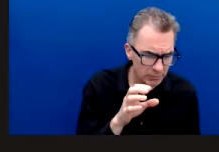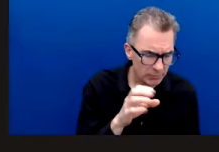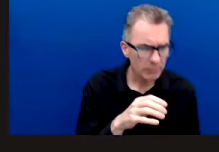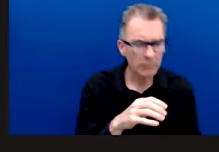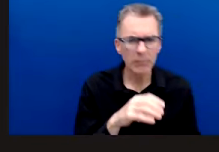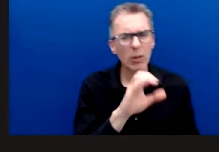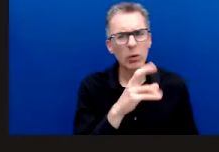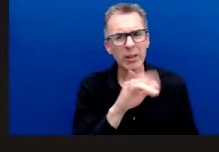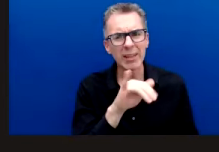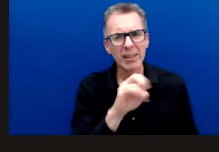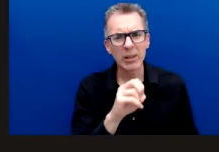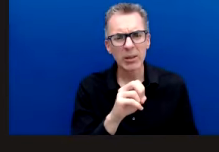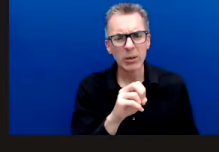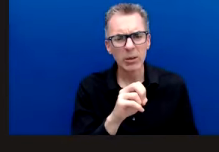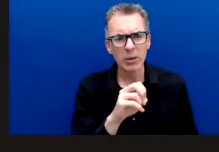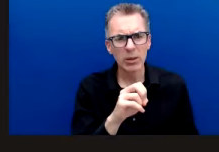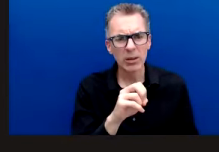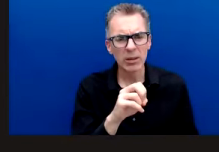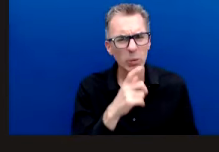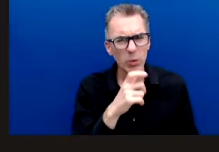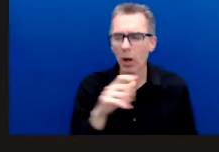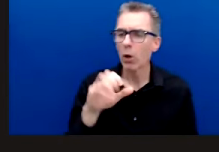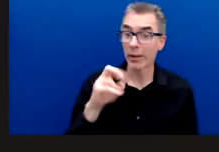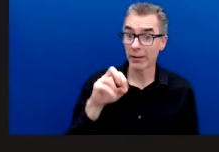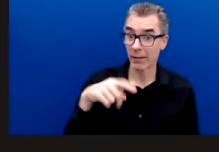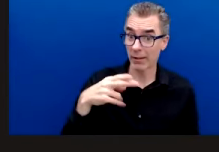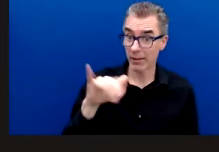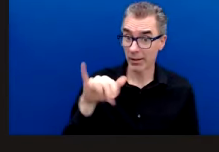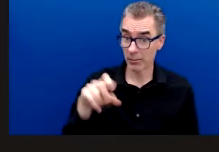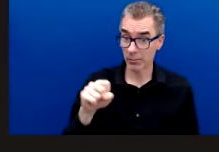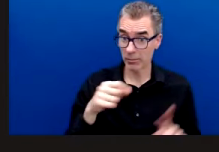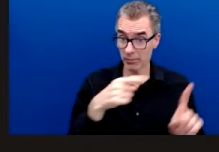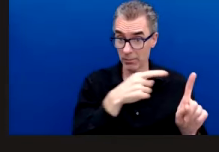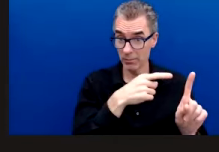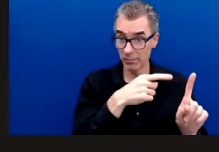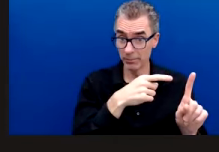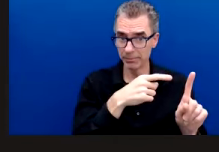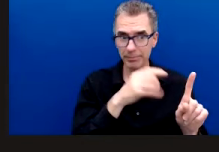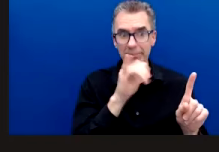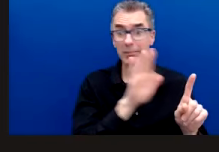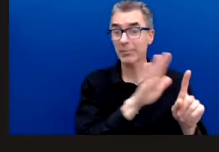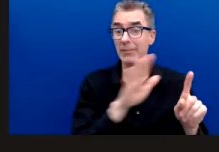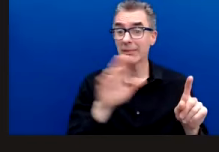Christine? Christine Phillips is our direct. She has a very long and weird title.